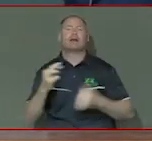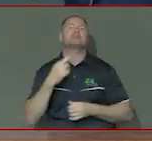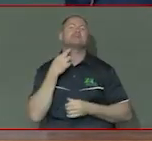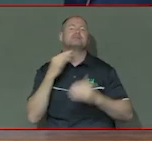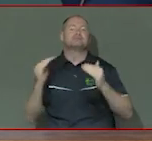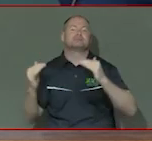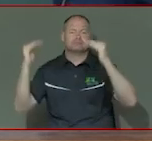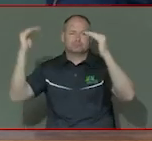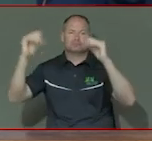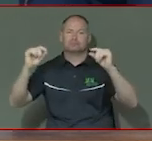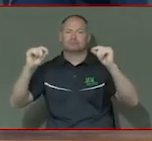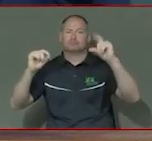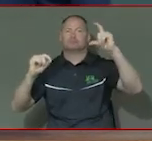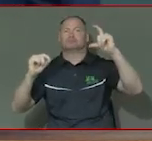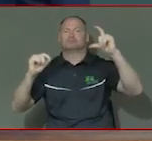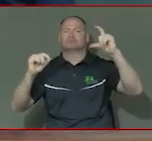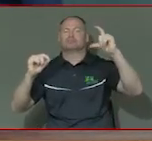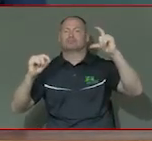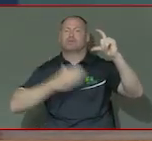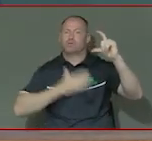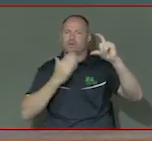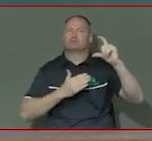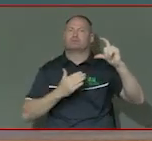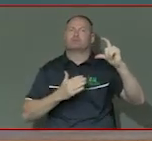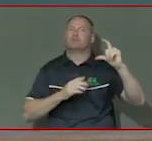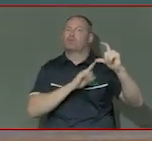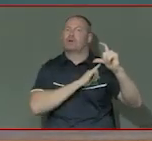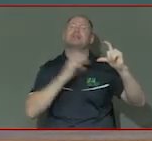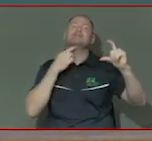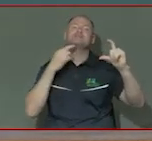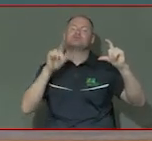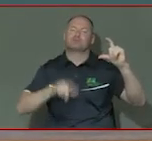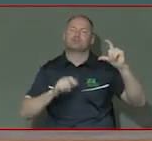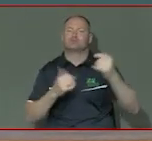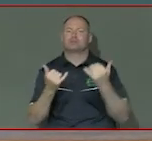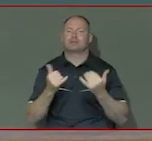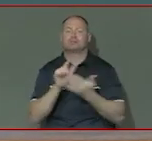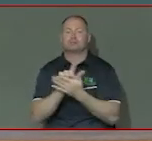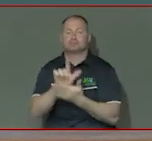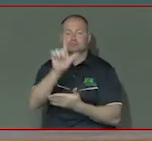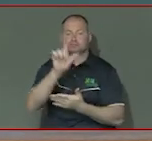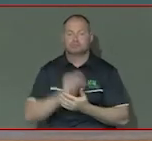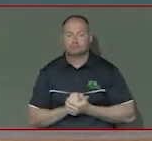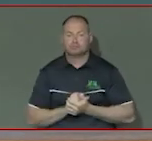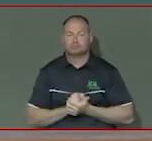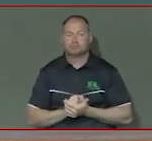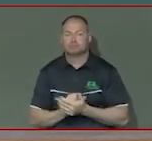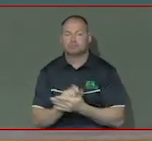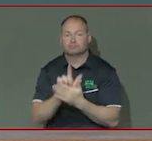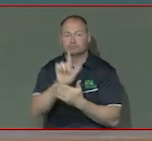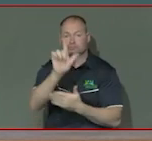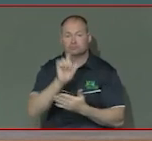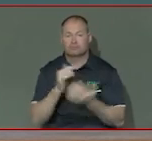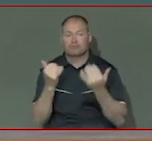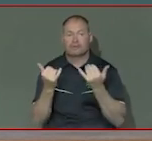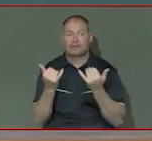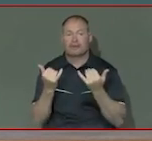All right. Number 17 is your return on total capital